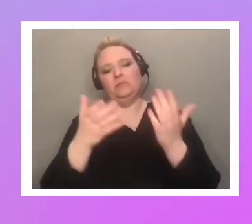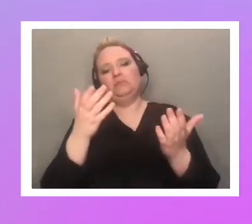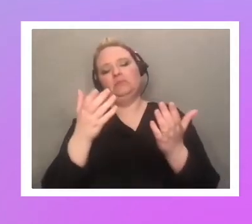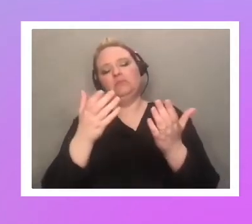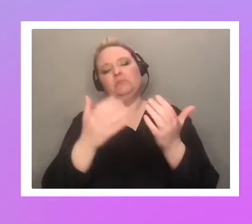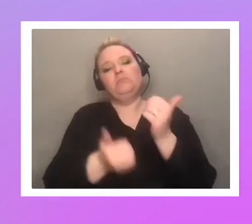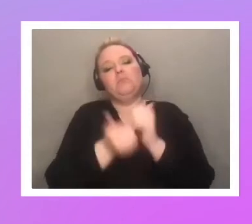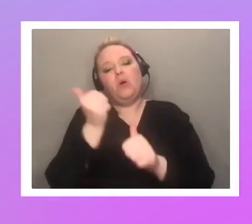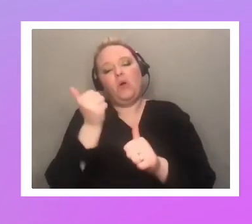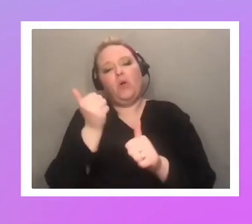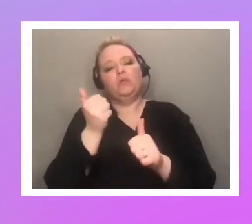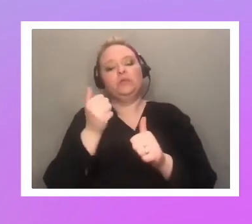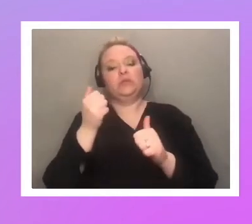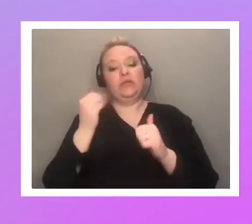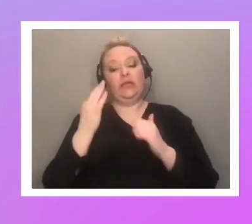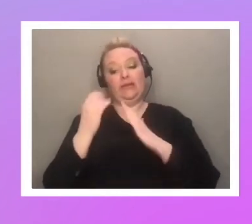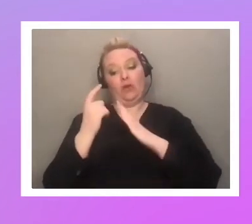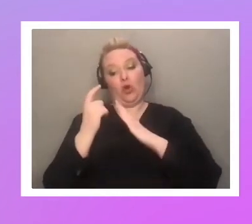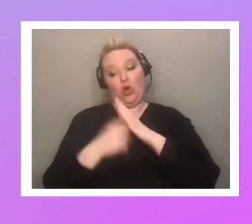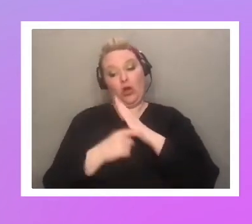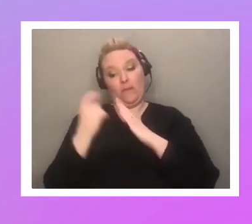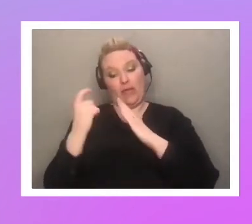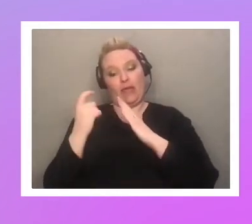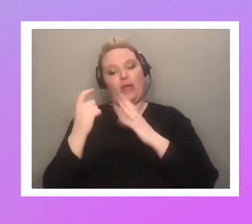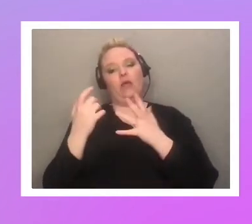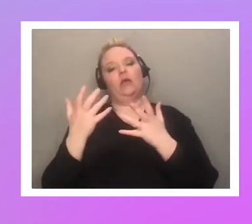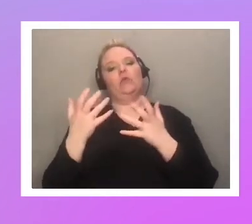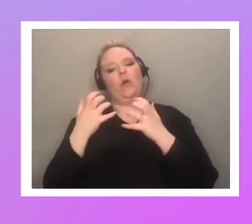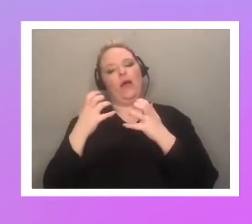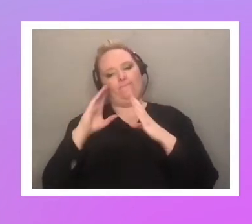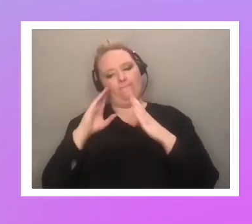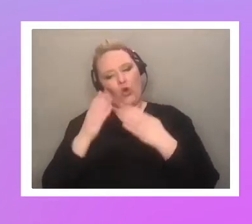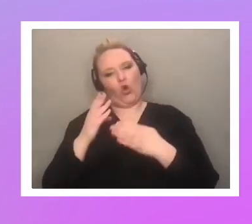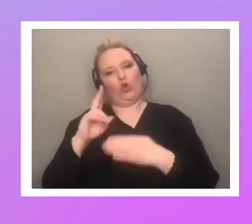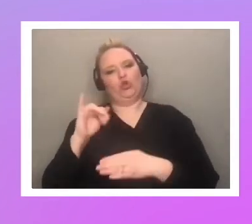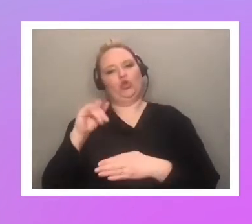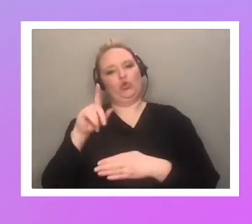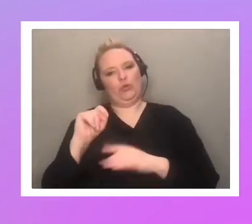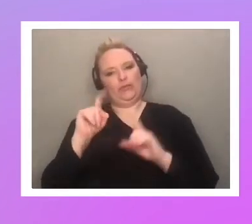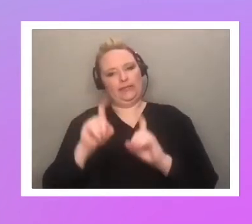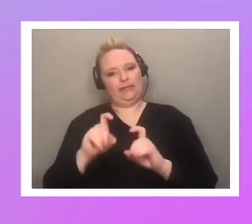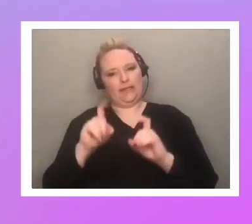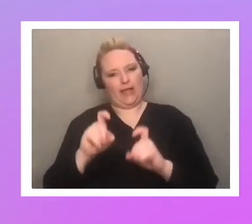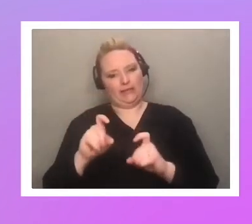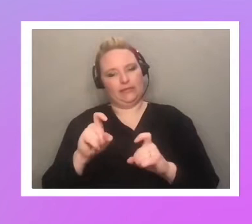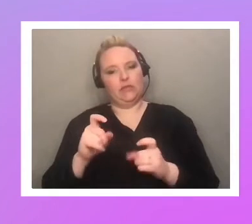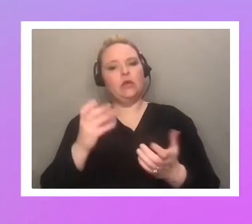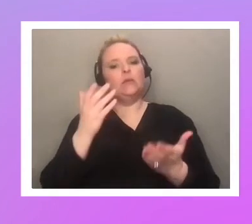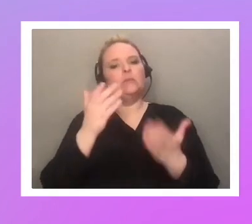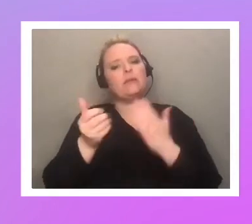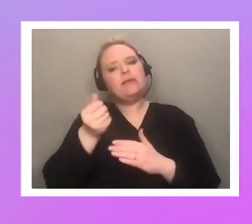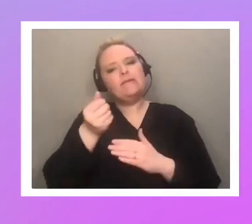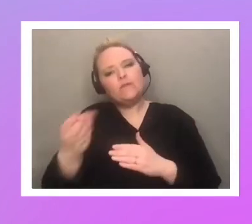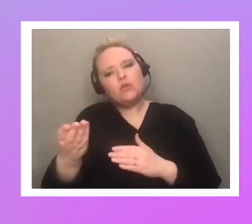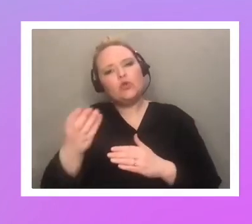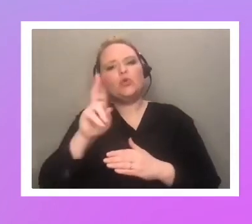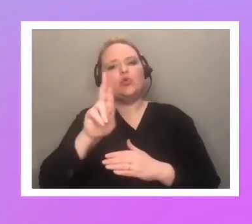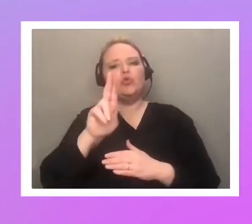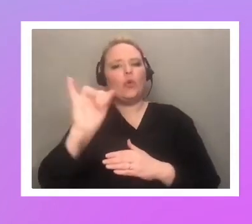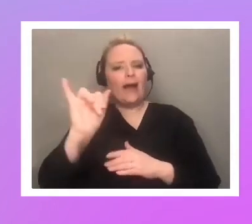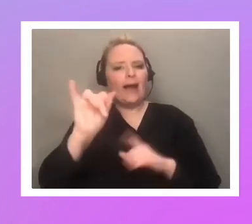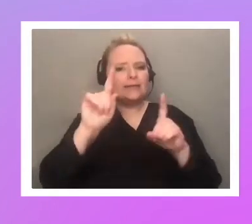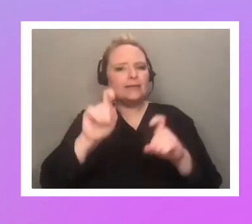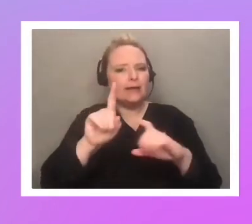Mainly, if you're going to do automation, you really want to focus on unit tests. There might be some UI tests that will